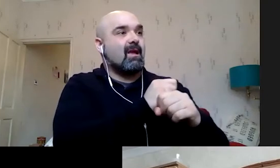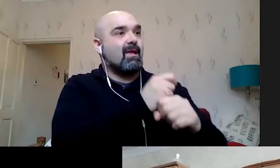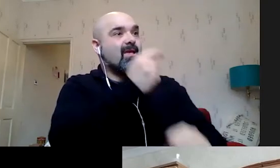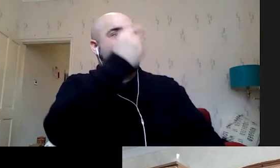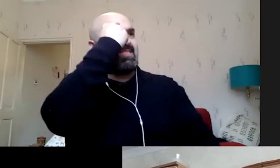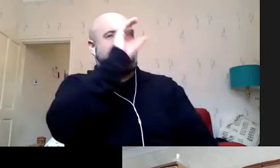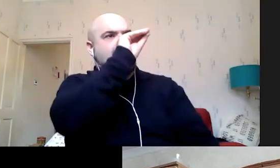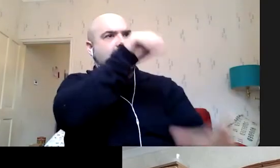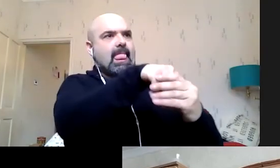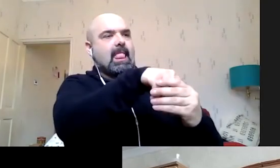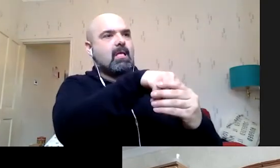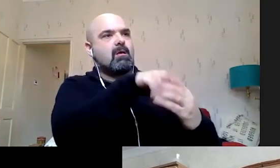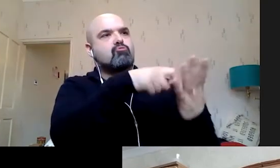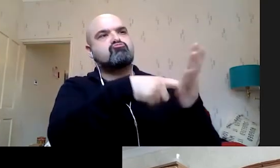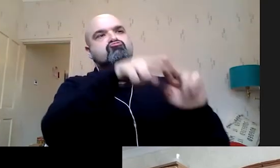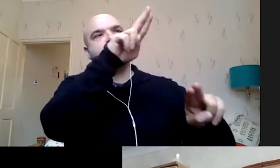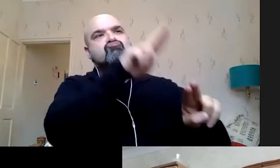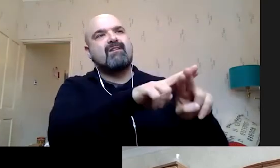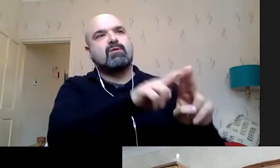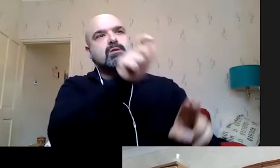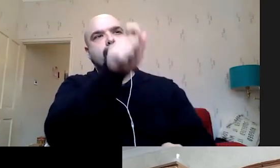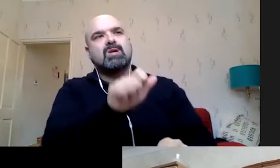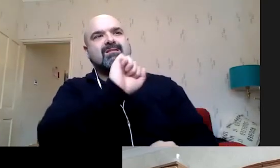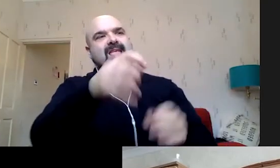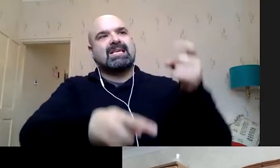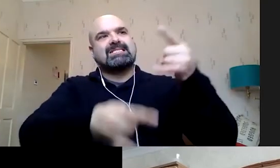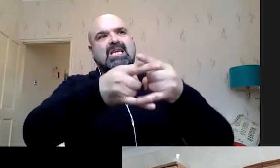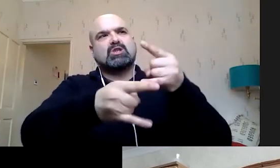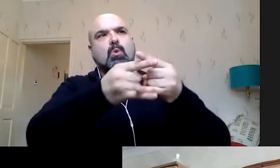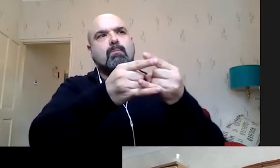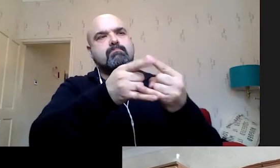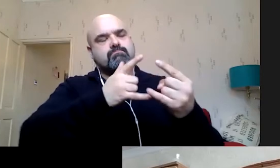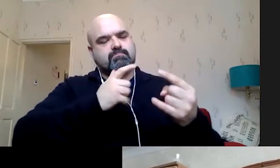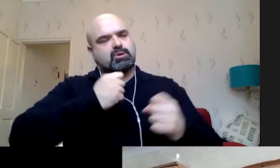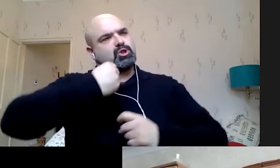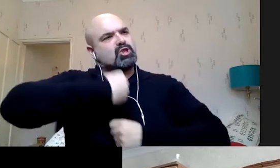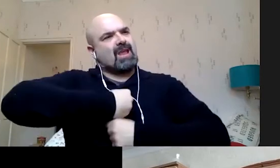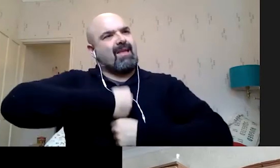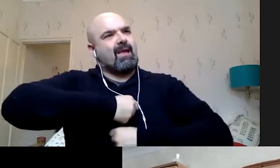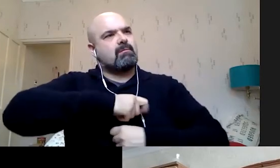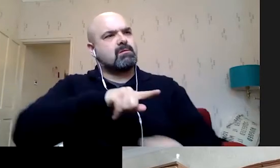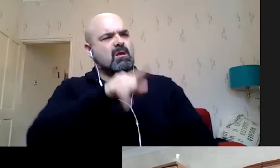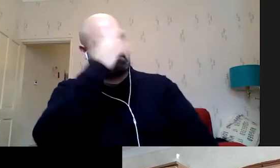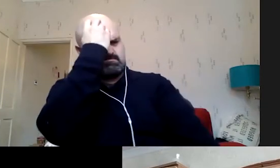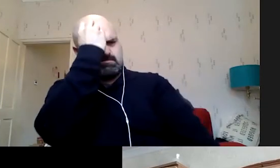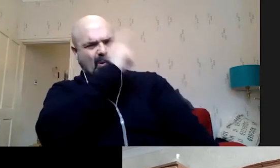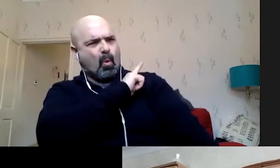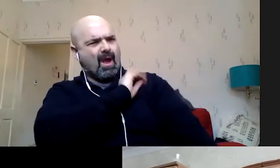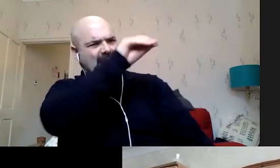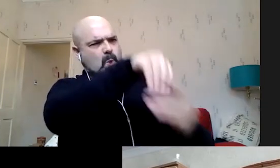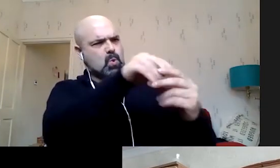put in reference to someone's sexuality almost in a sort of voyeurism type way.